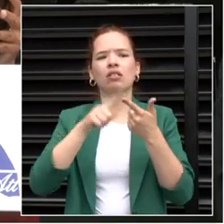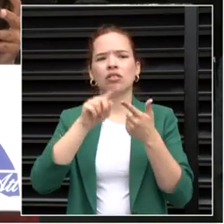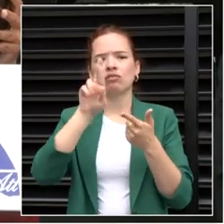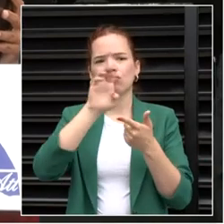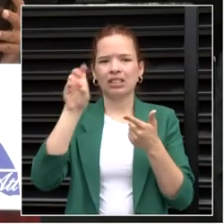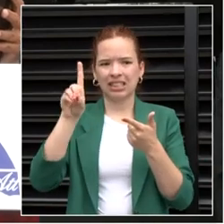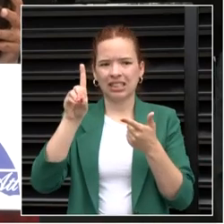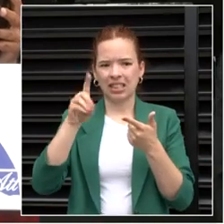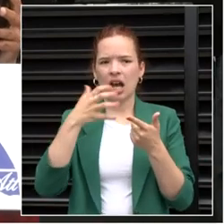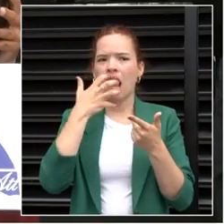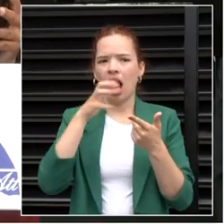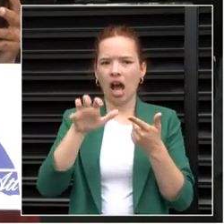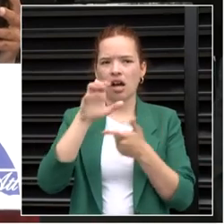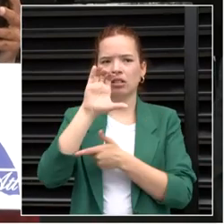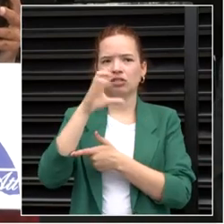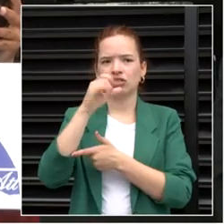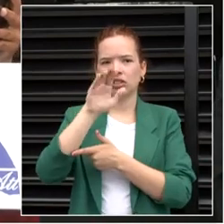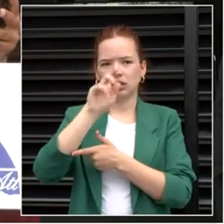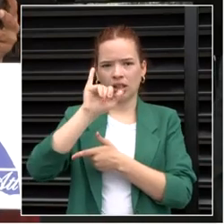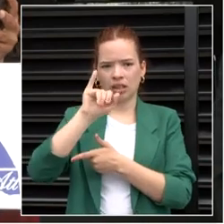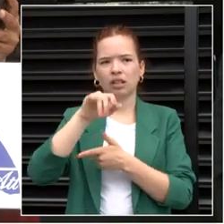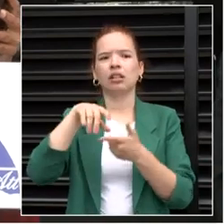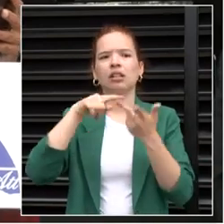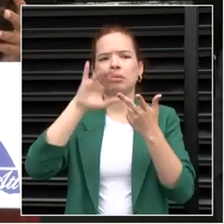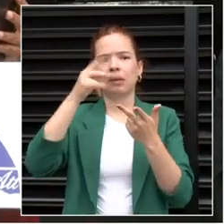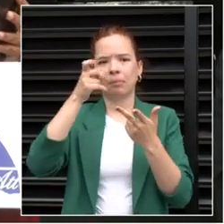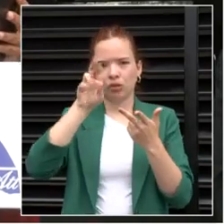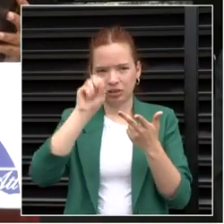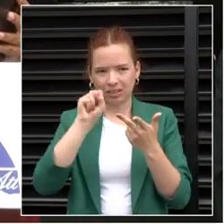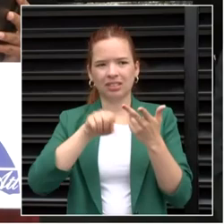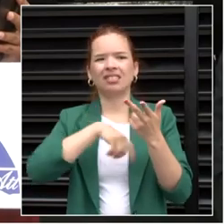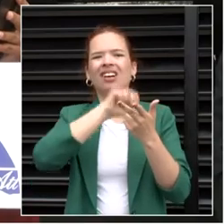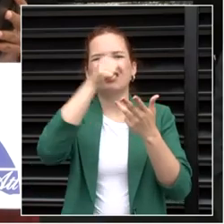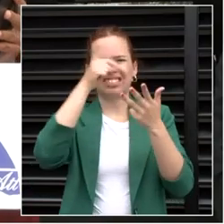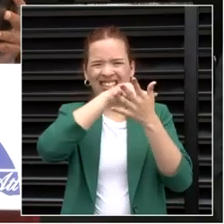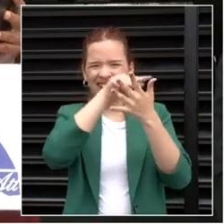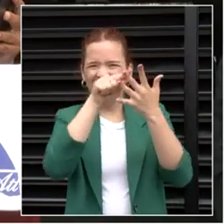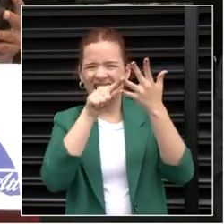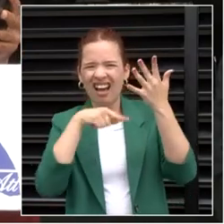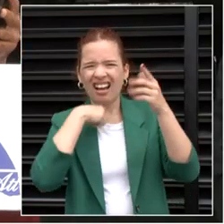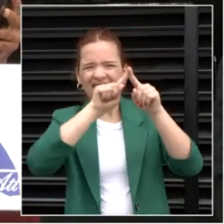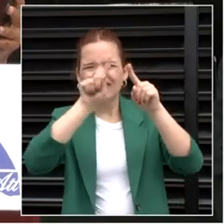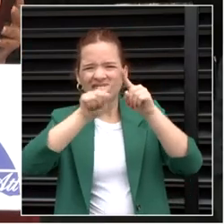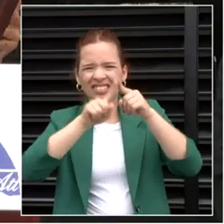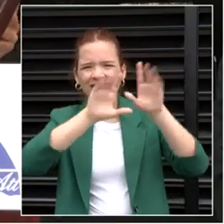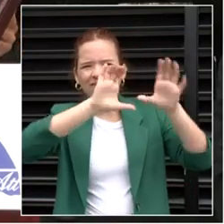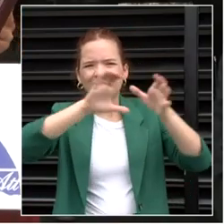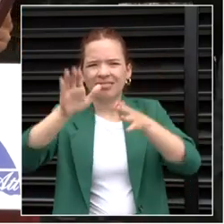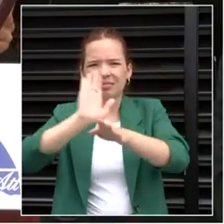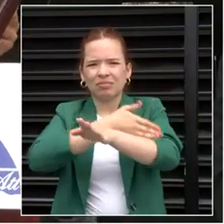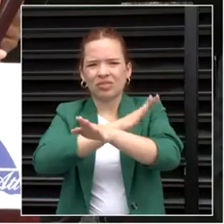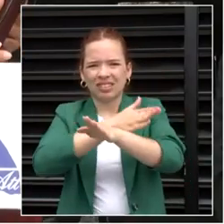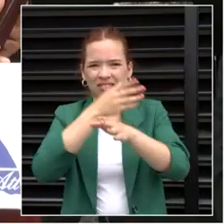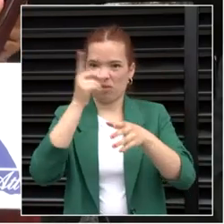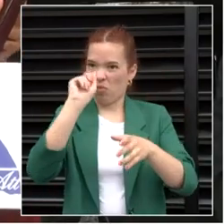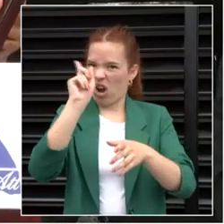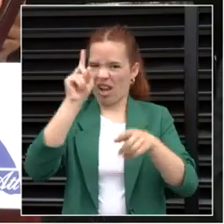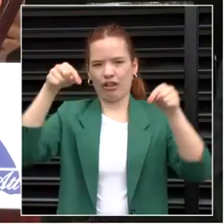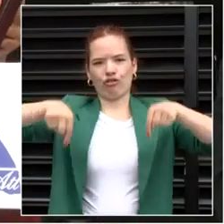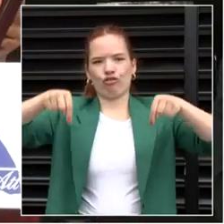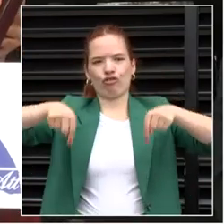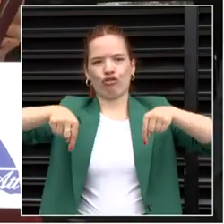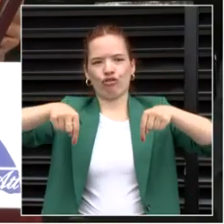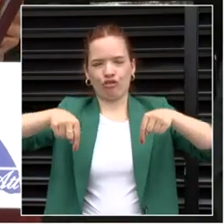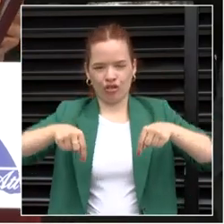than 11,000 acts and bands have headlined here at the 930 Club. In 1996, the